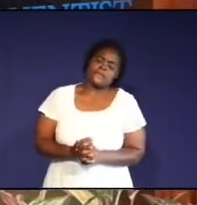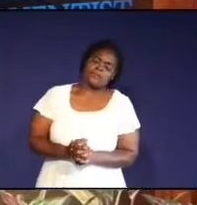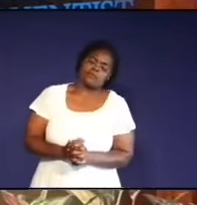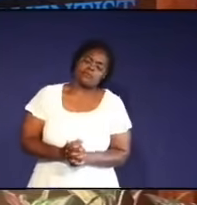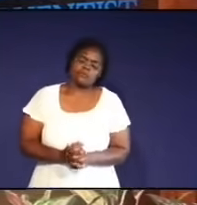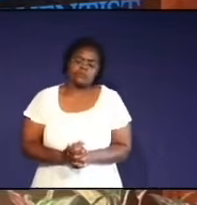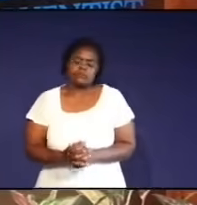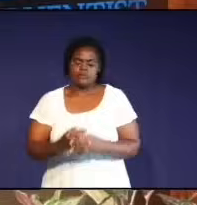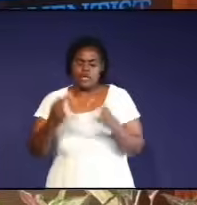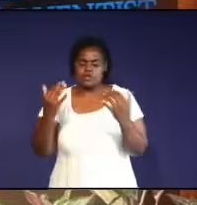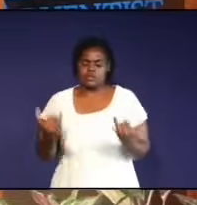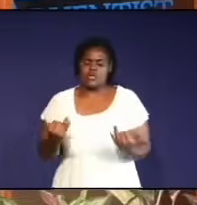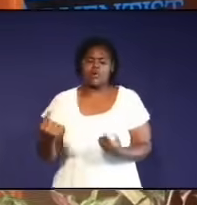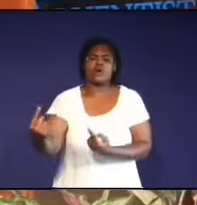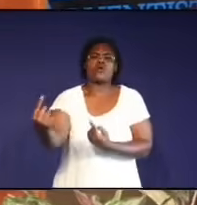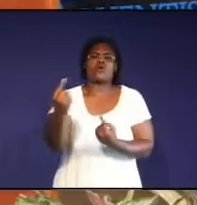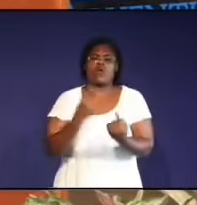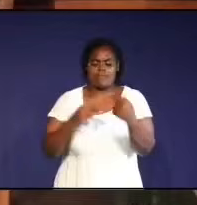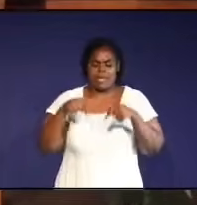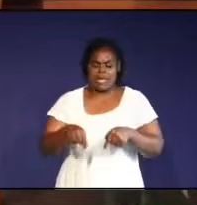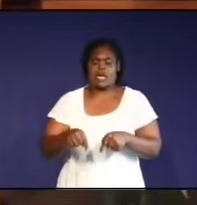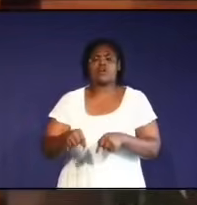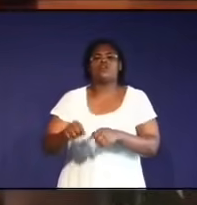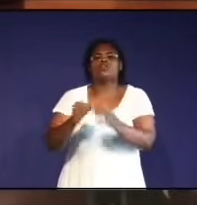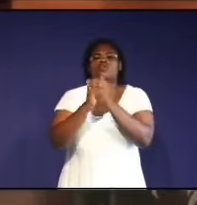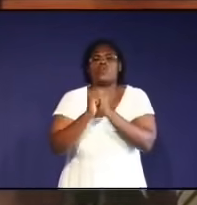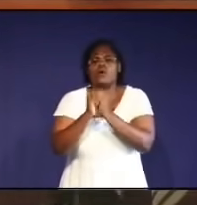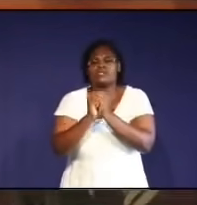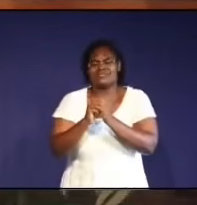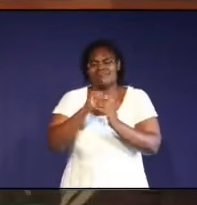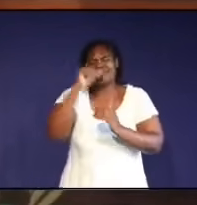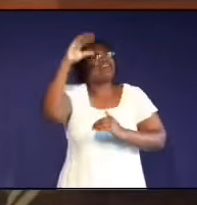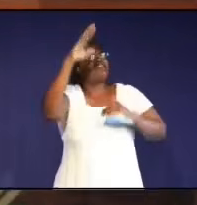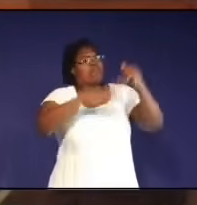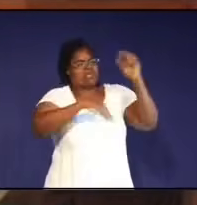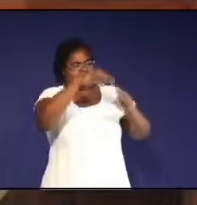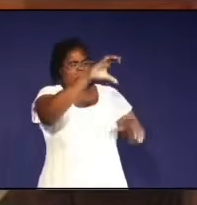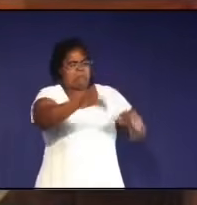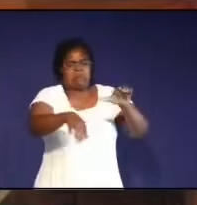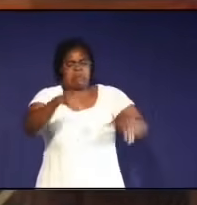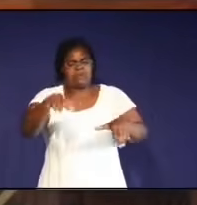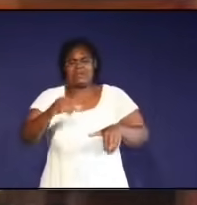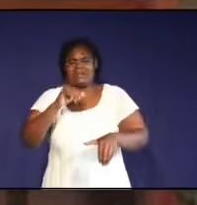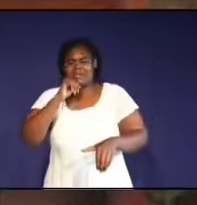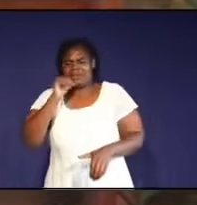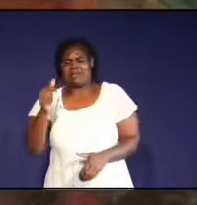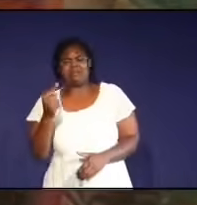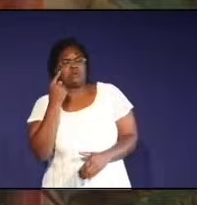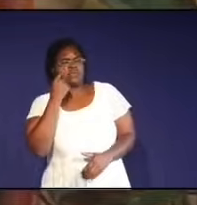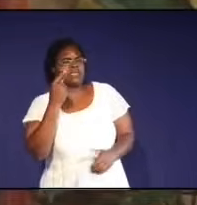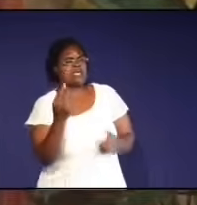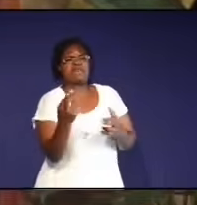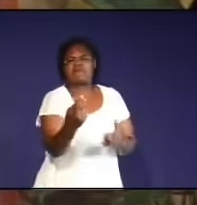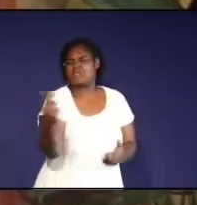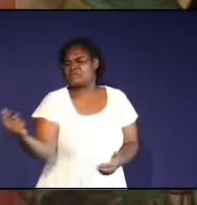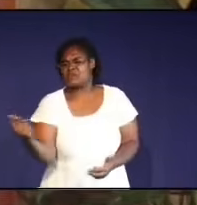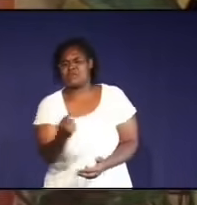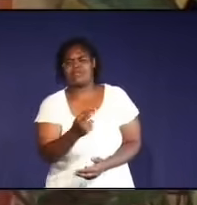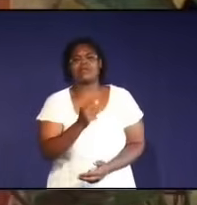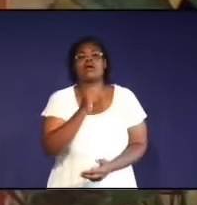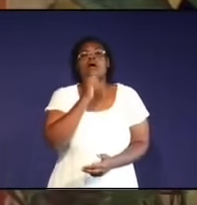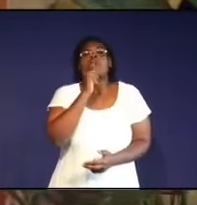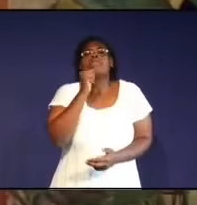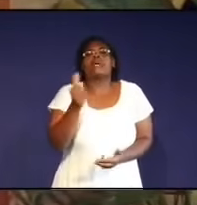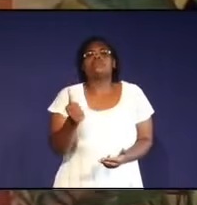And so I come to worship, not the building, not to see my friends, but